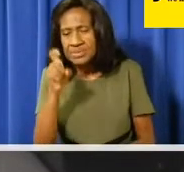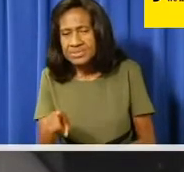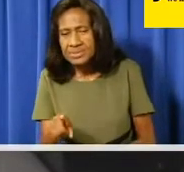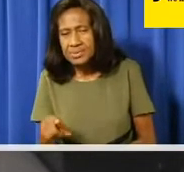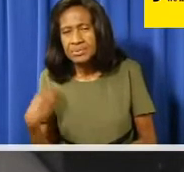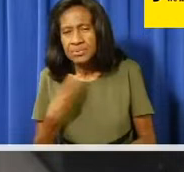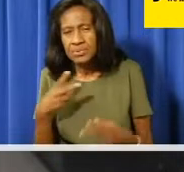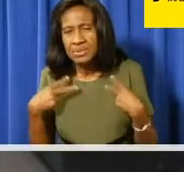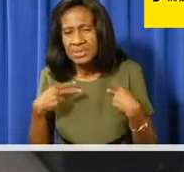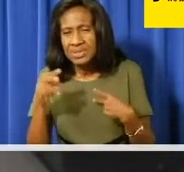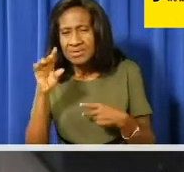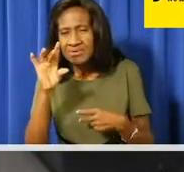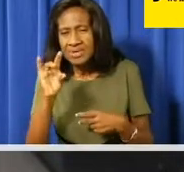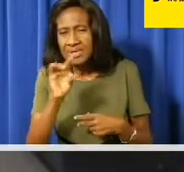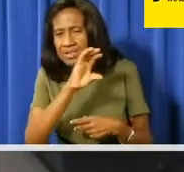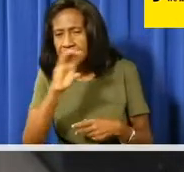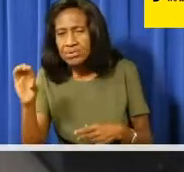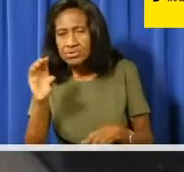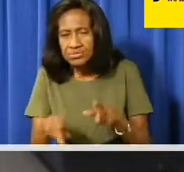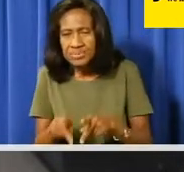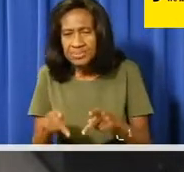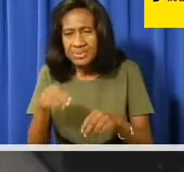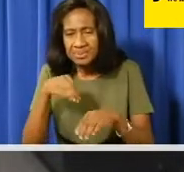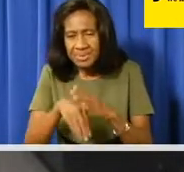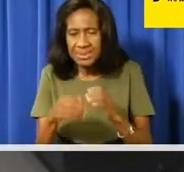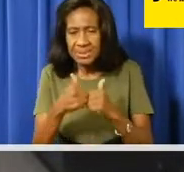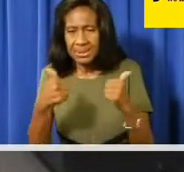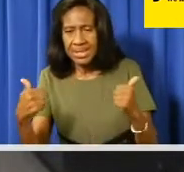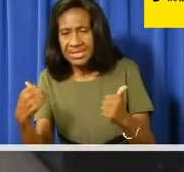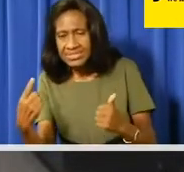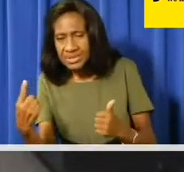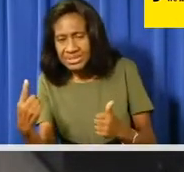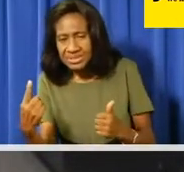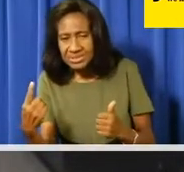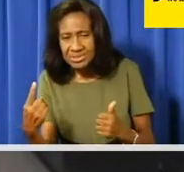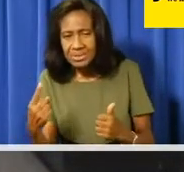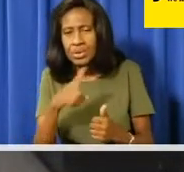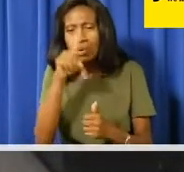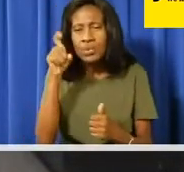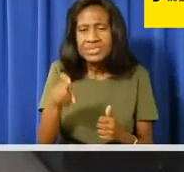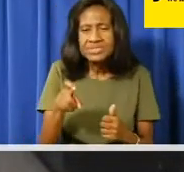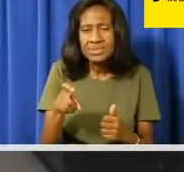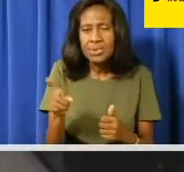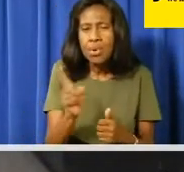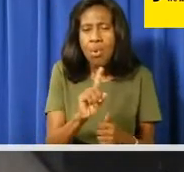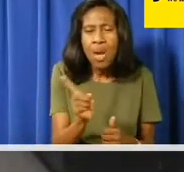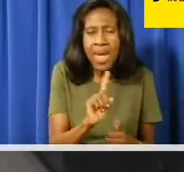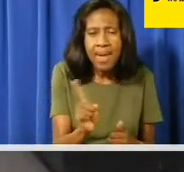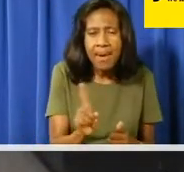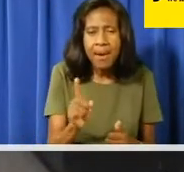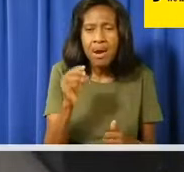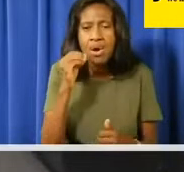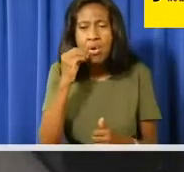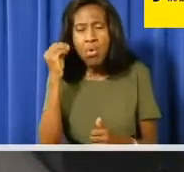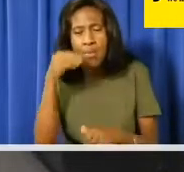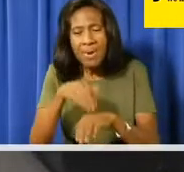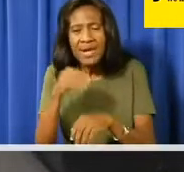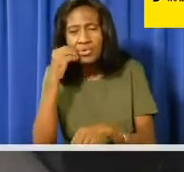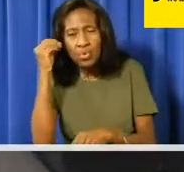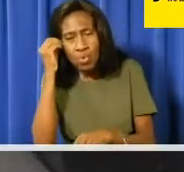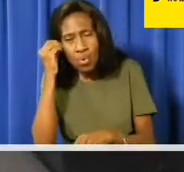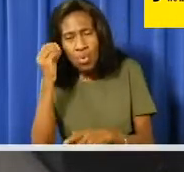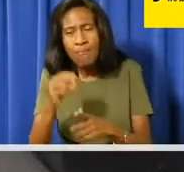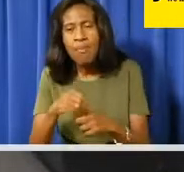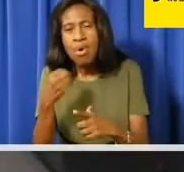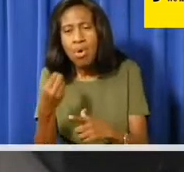week in isolation. Can you say whether they are isolating in their homes or in, or what percentage are isolating in their